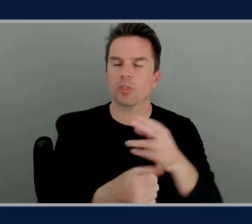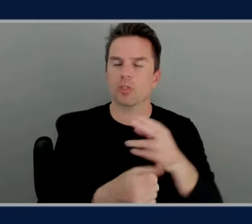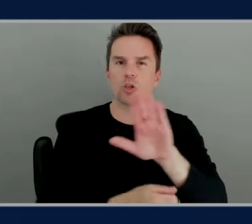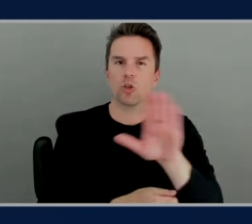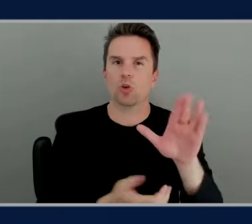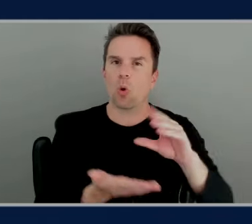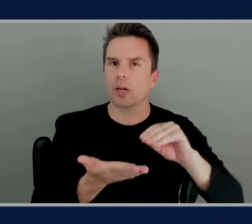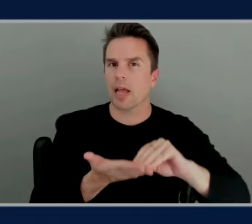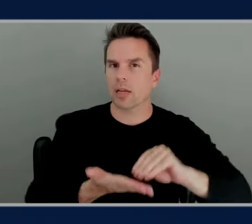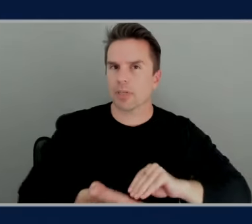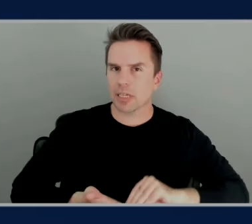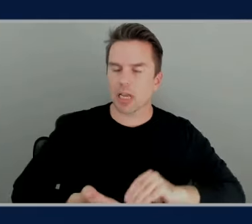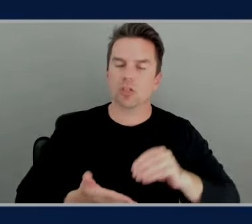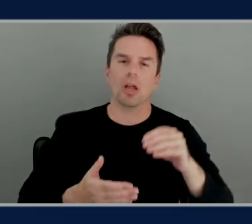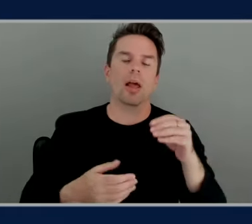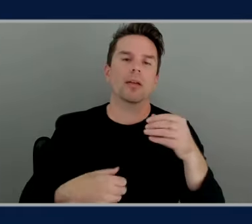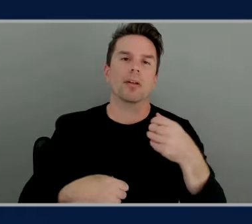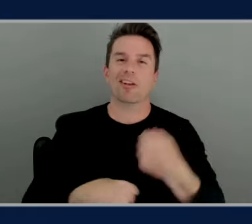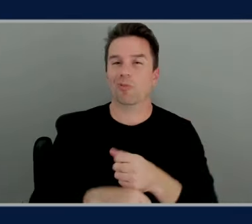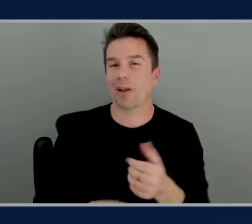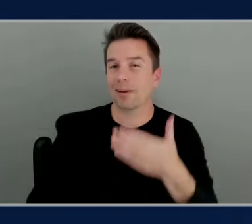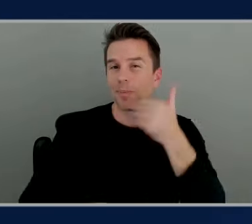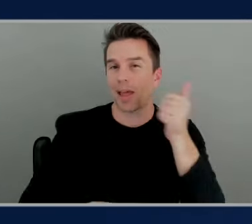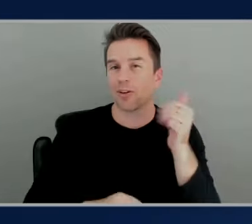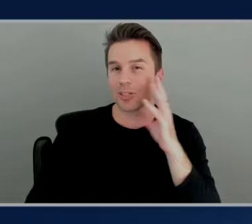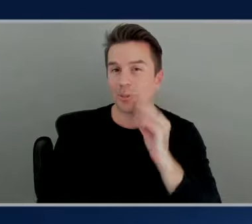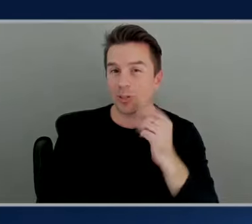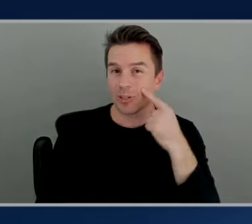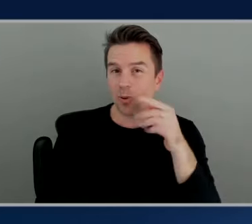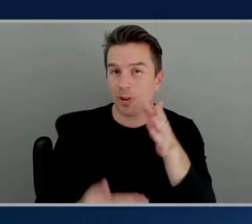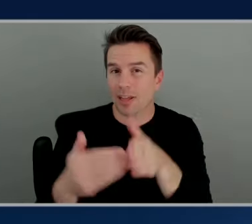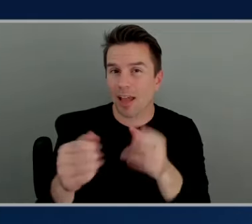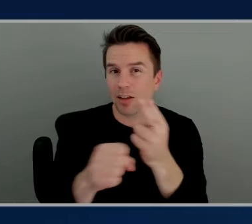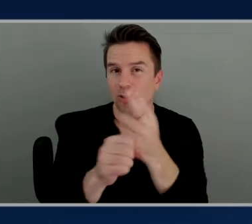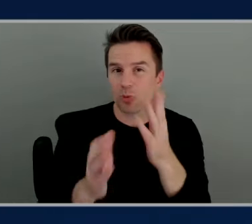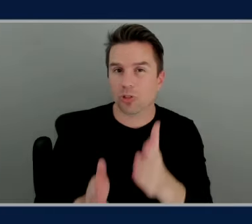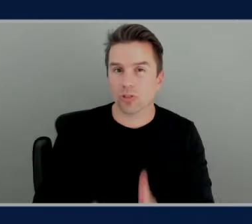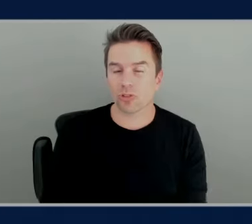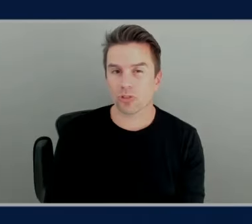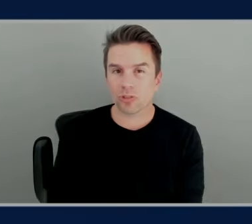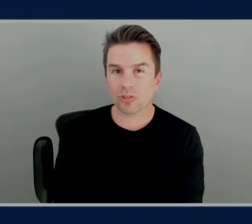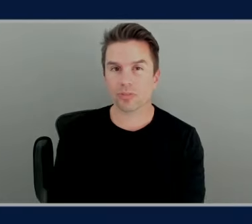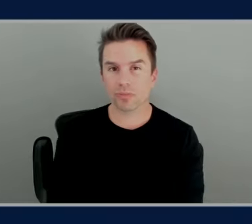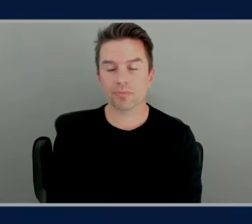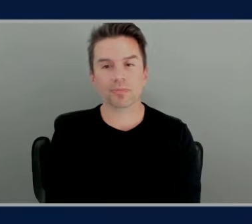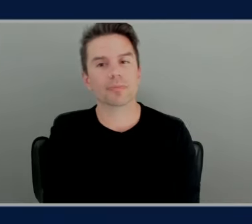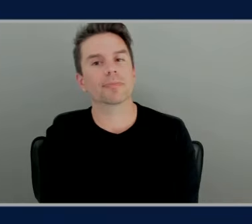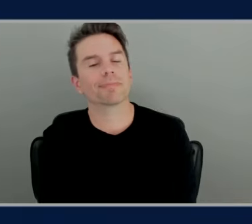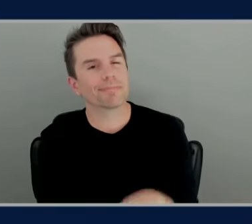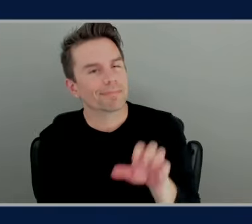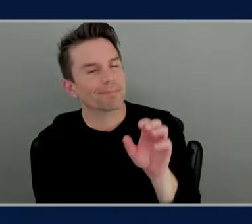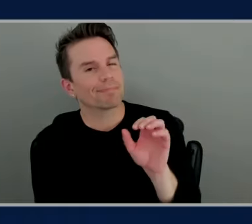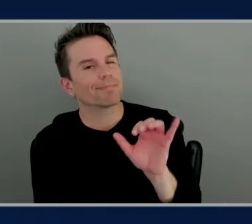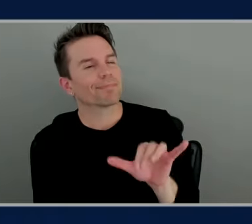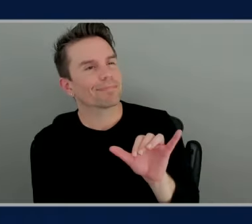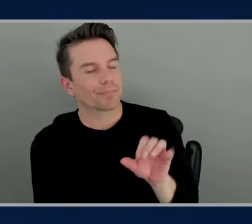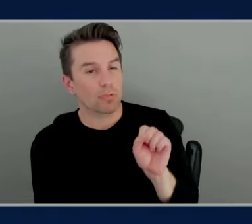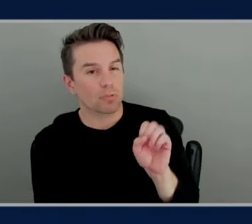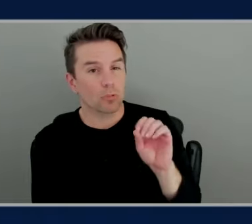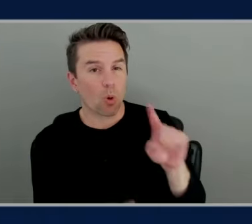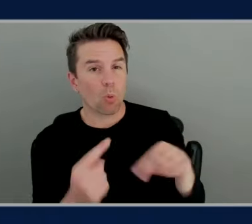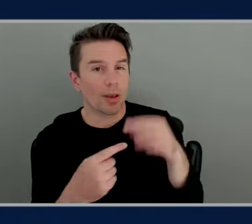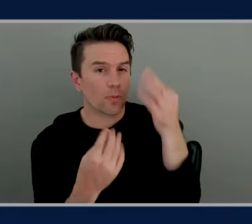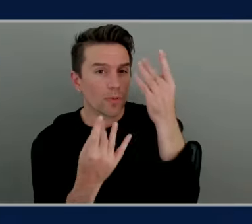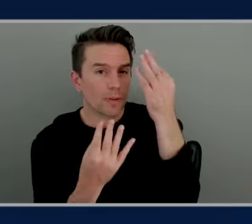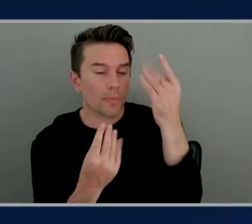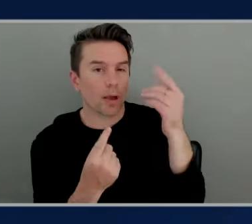creating that better experience for end users. Yeah. So when you think about these solutions that you're creating